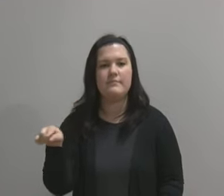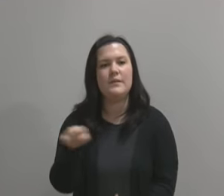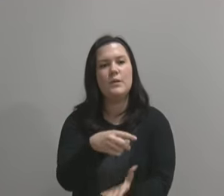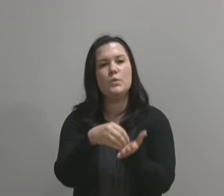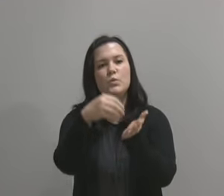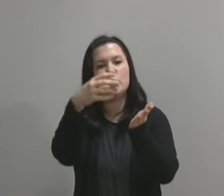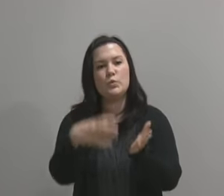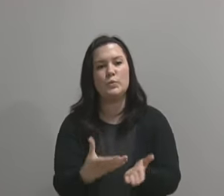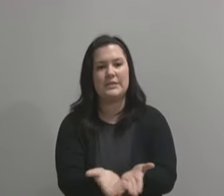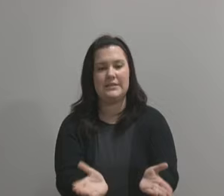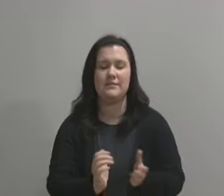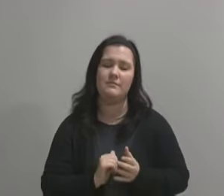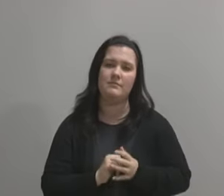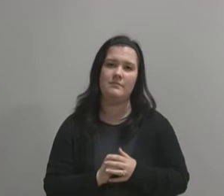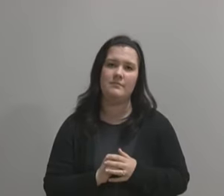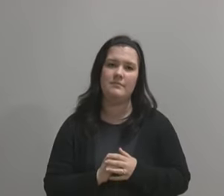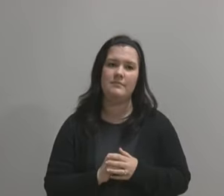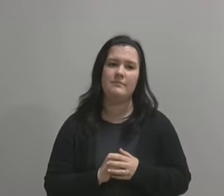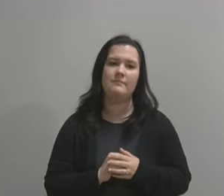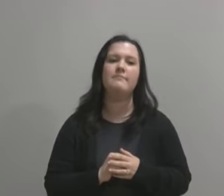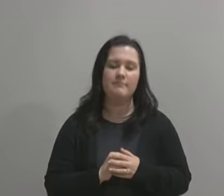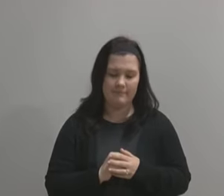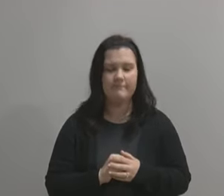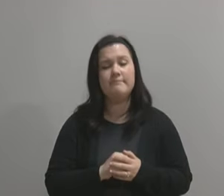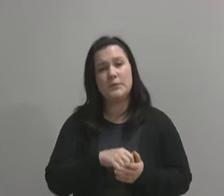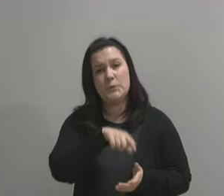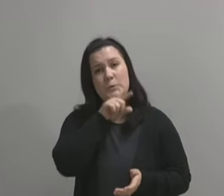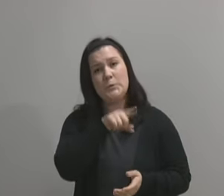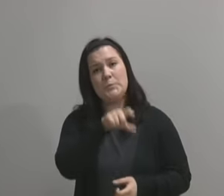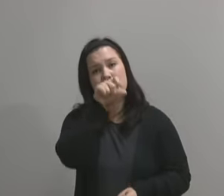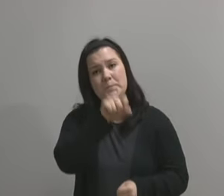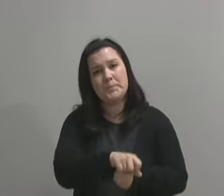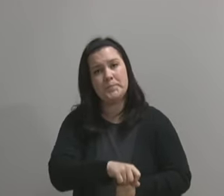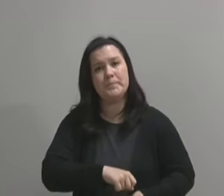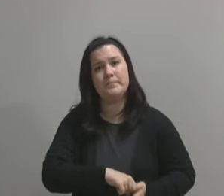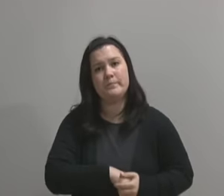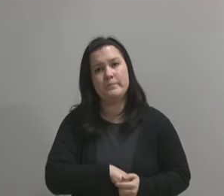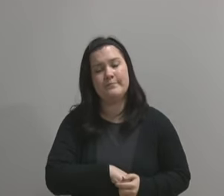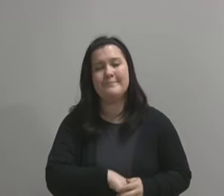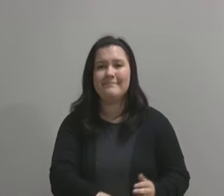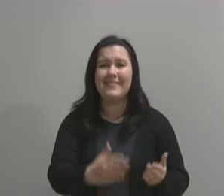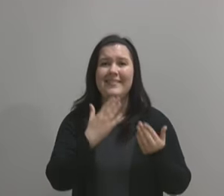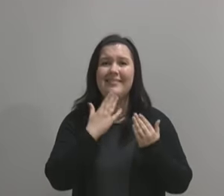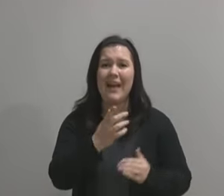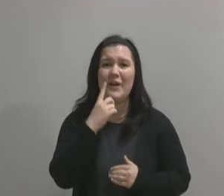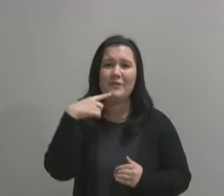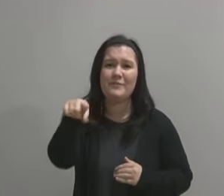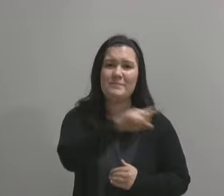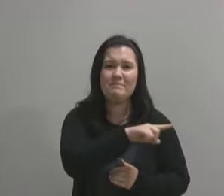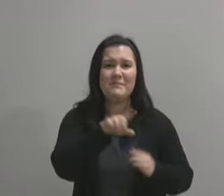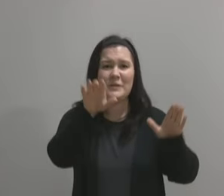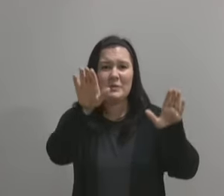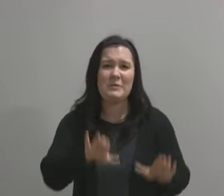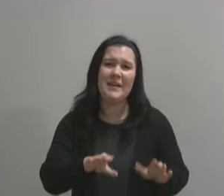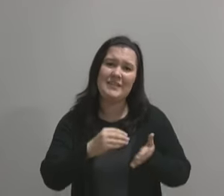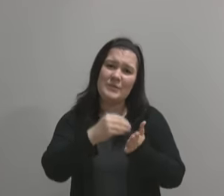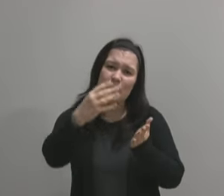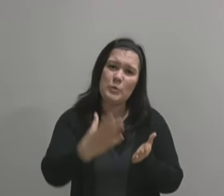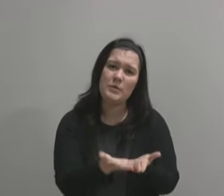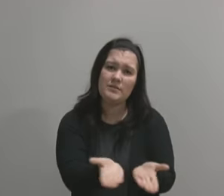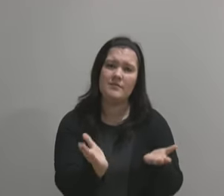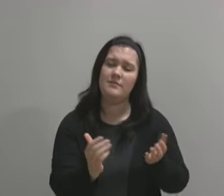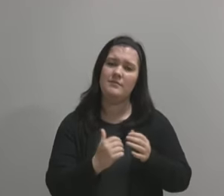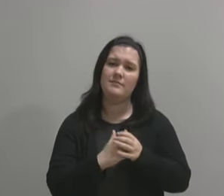students. How true. Thank you for being great students